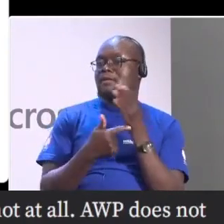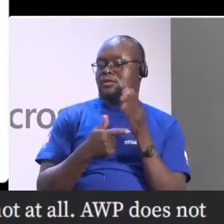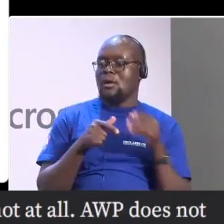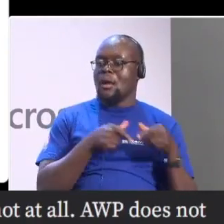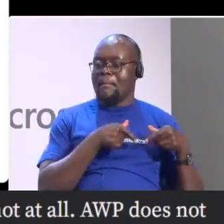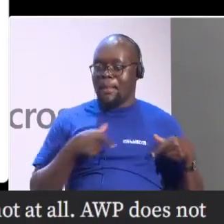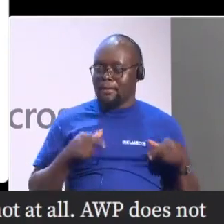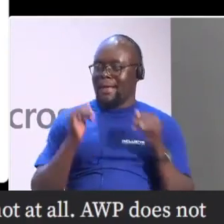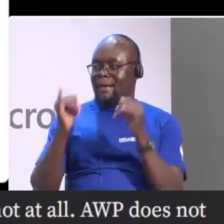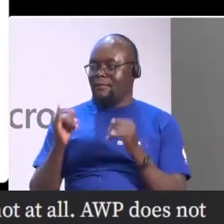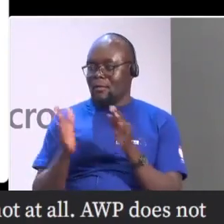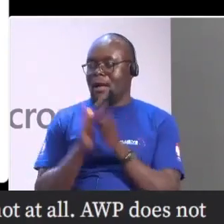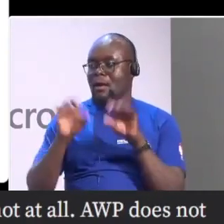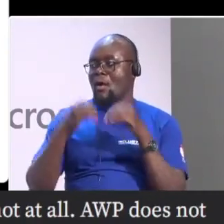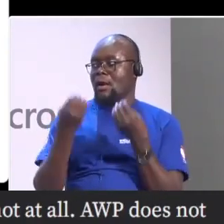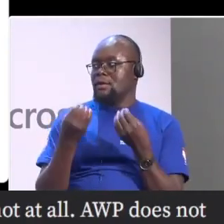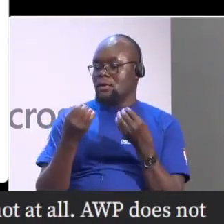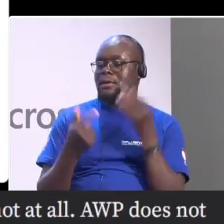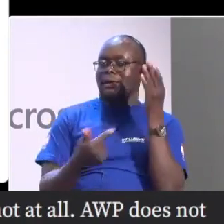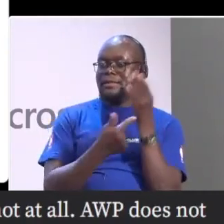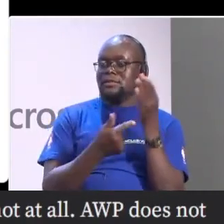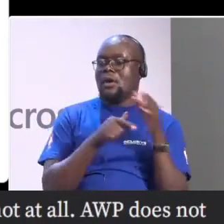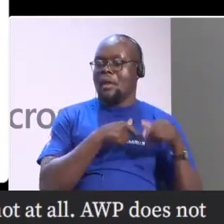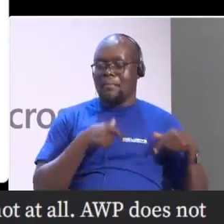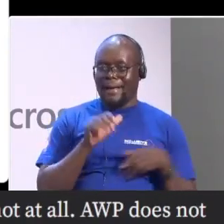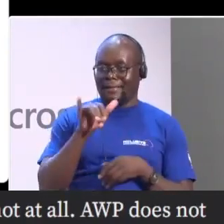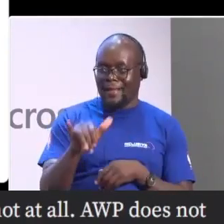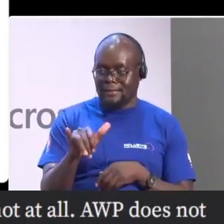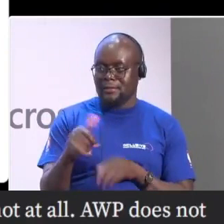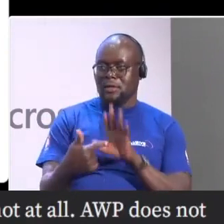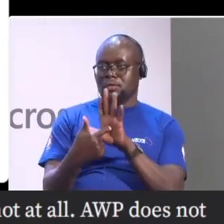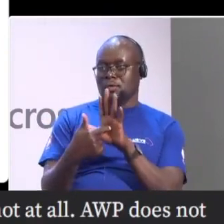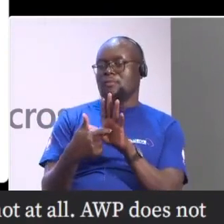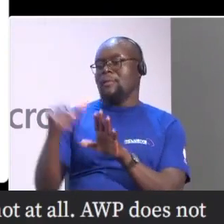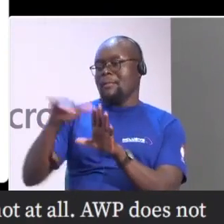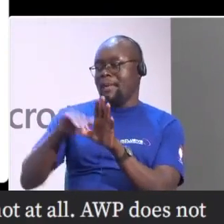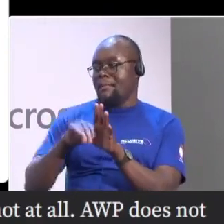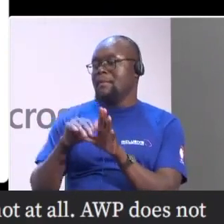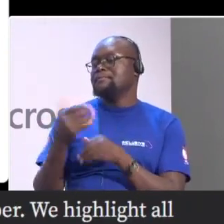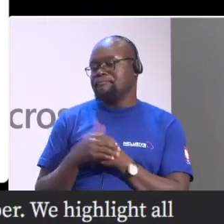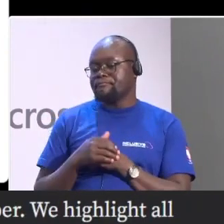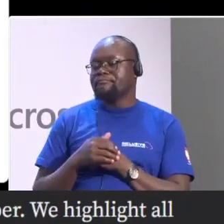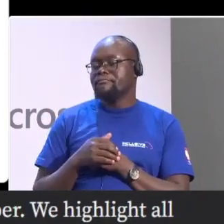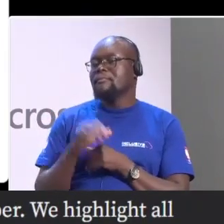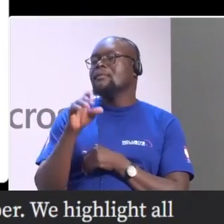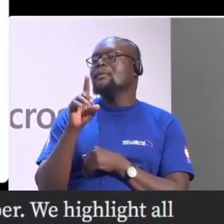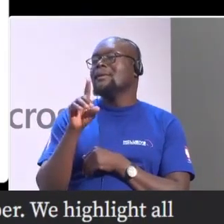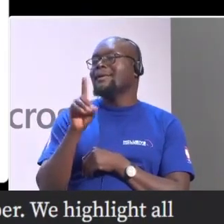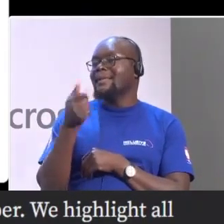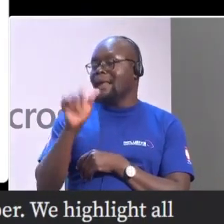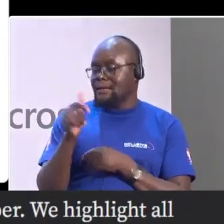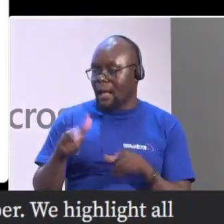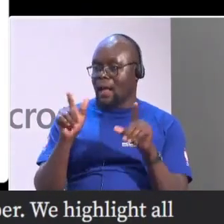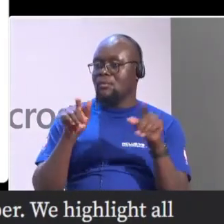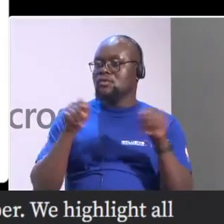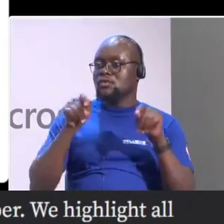individual digital badge, and the organizational digital badge. That is done by Credly, where there's metadata in that badge that allows us to